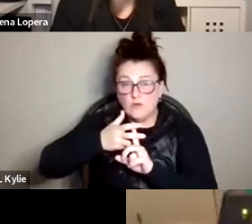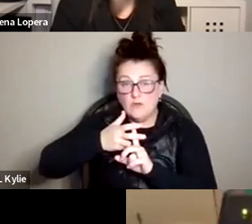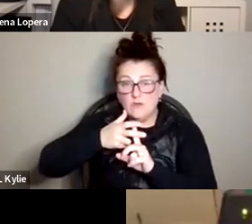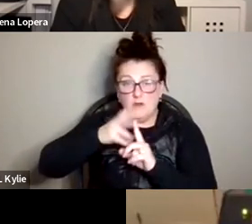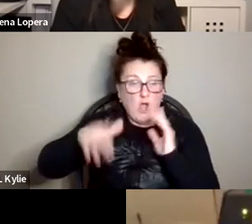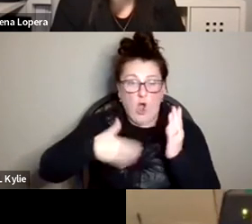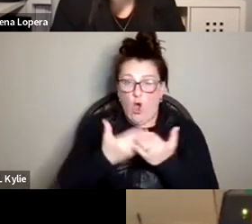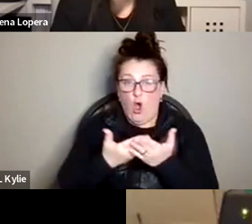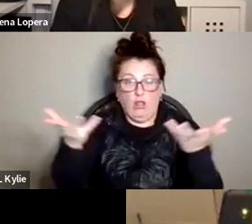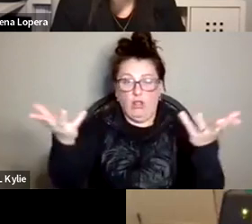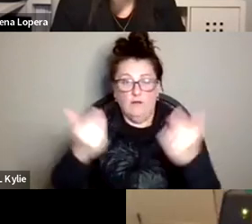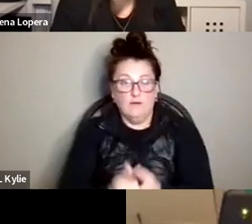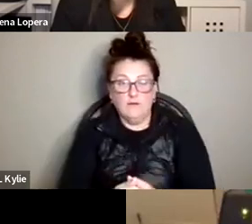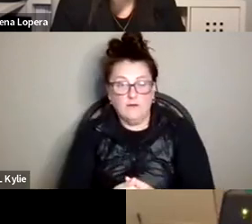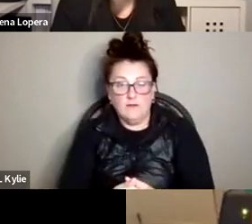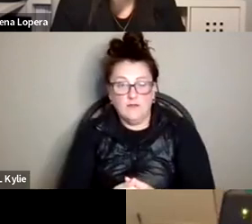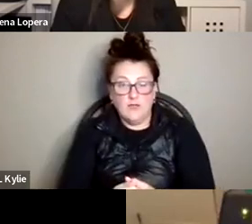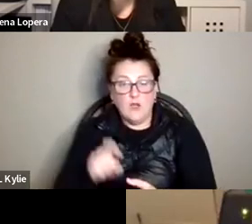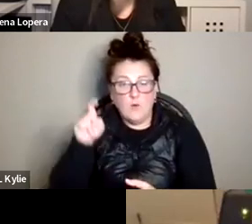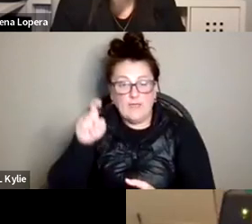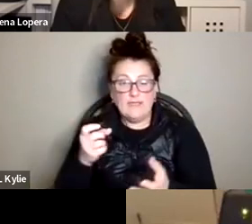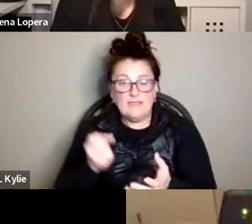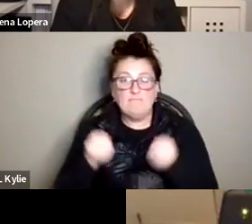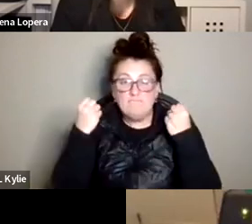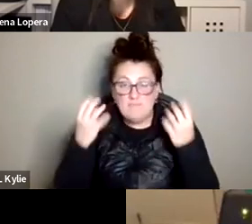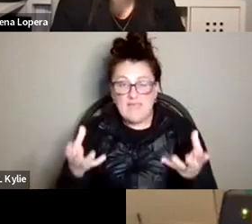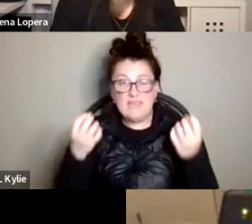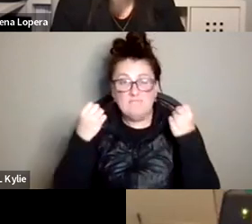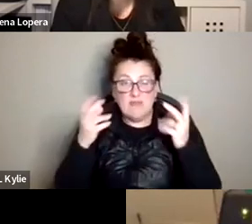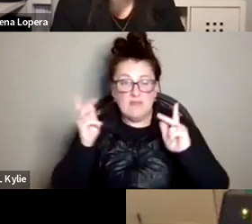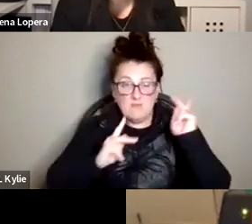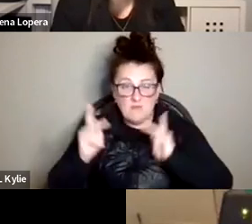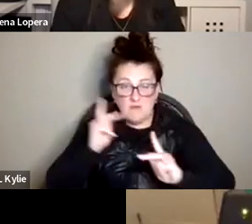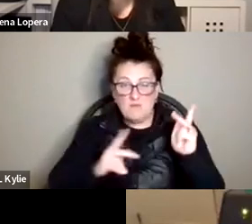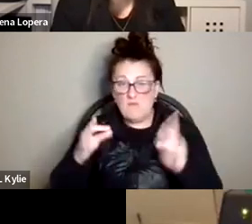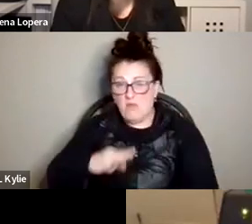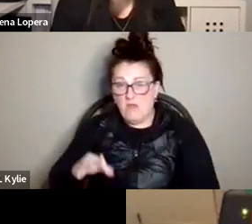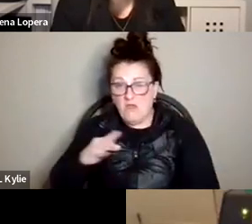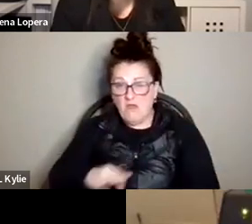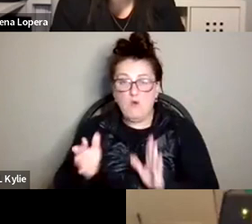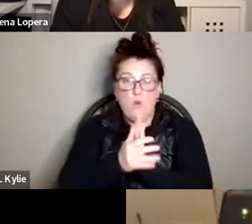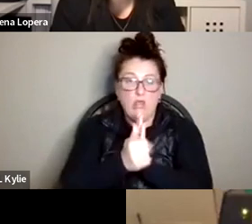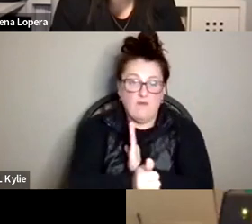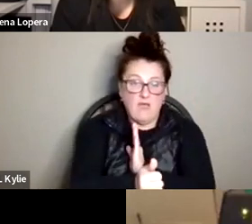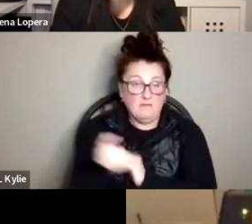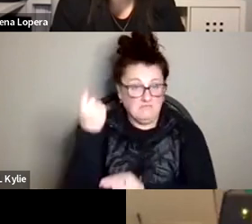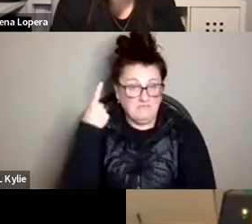anybody. We need as many good candidates around the table as we can find. Does that